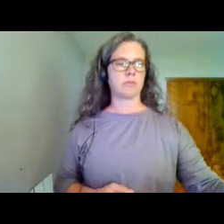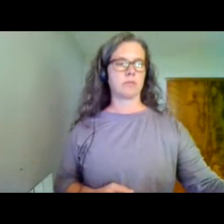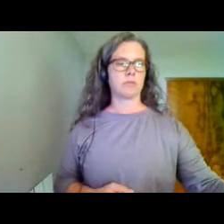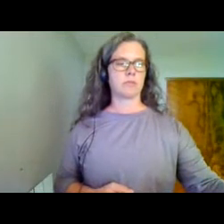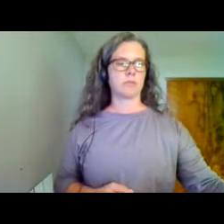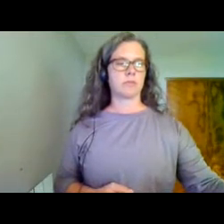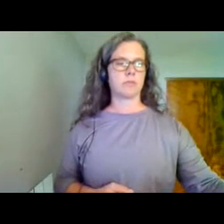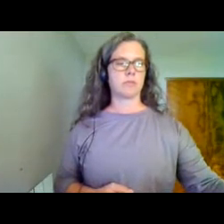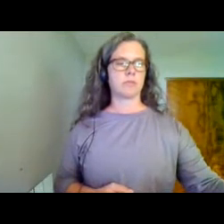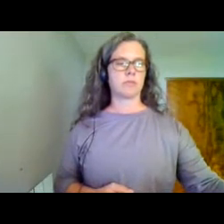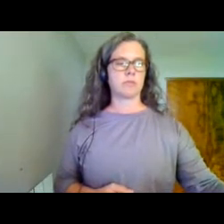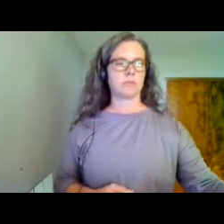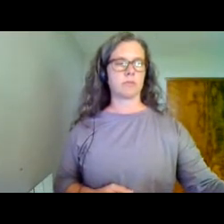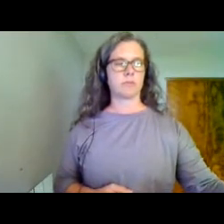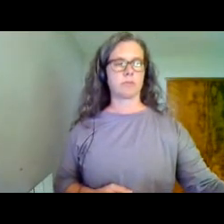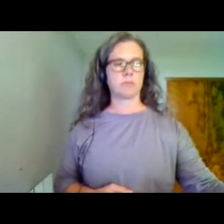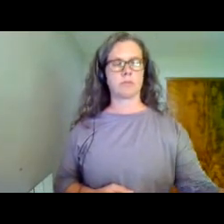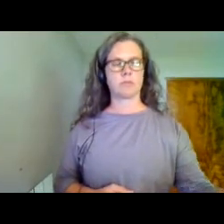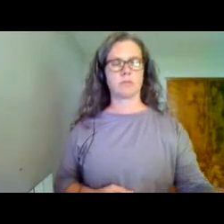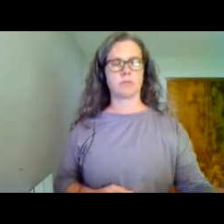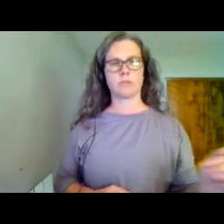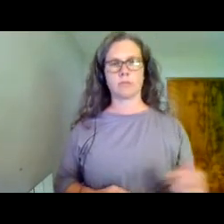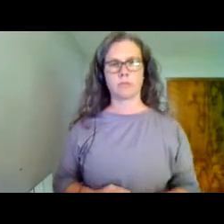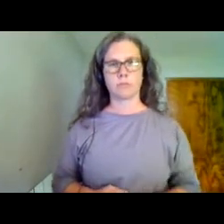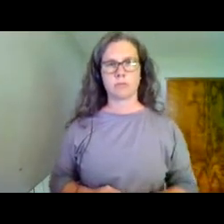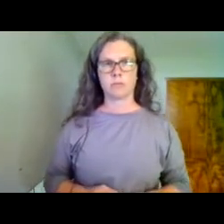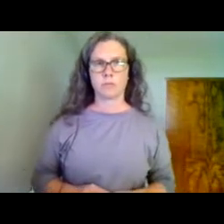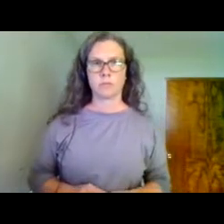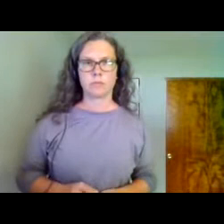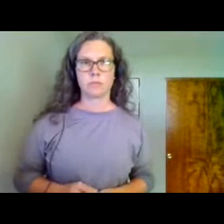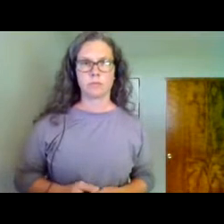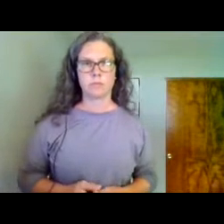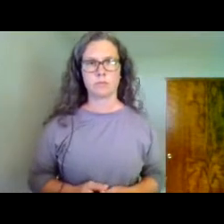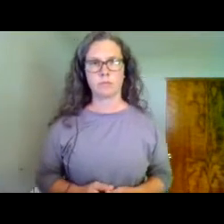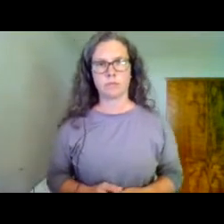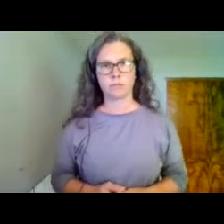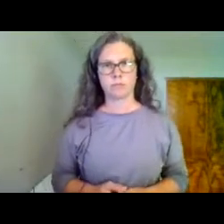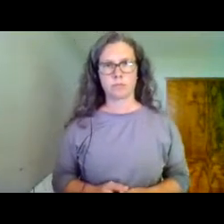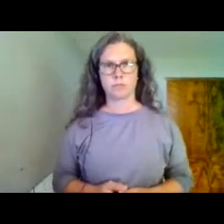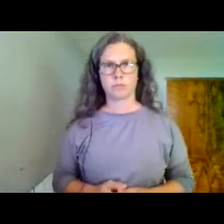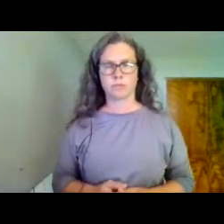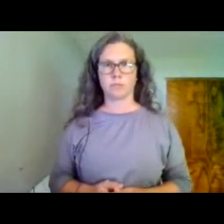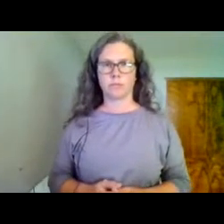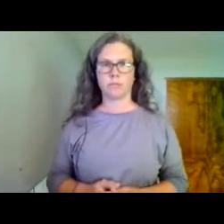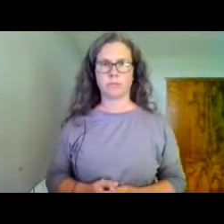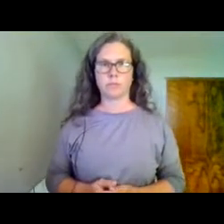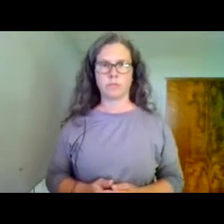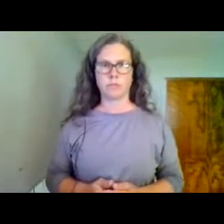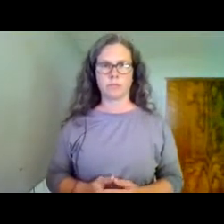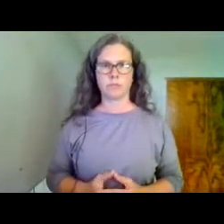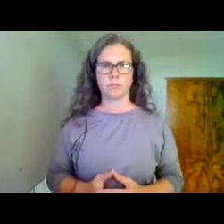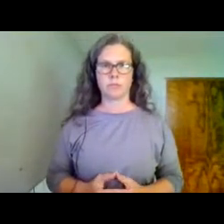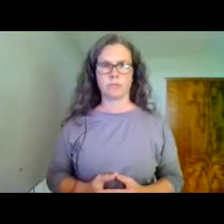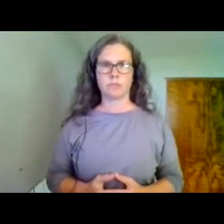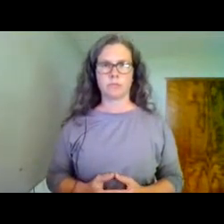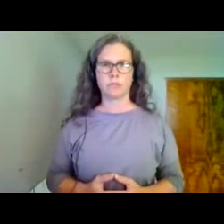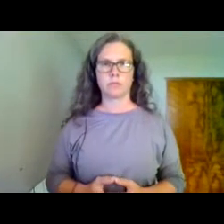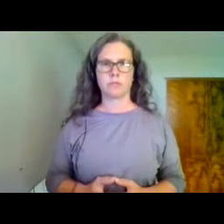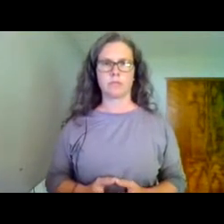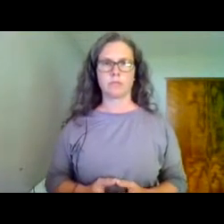So they developed a stability rating that showed various native plants and their ability to withstand